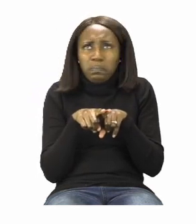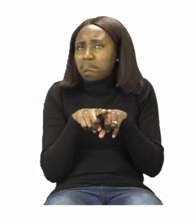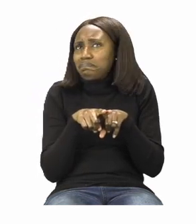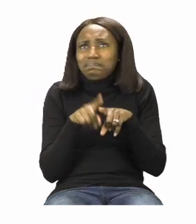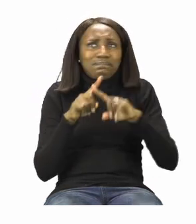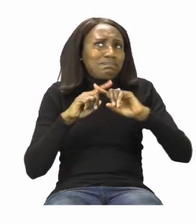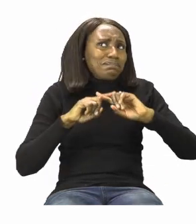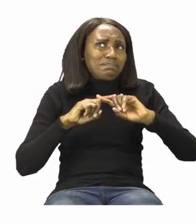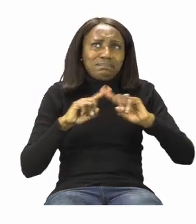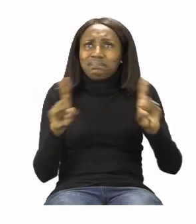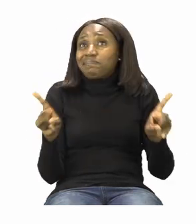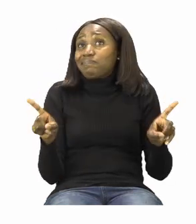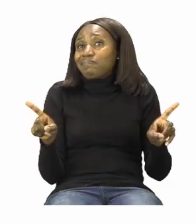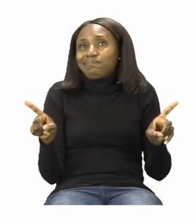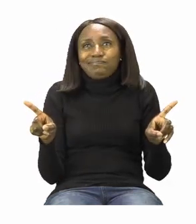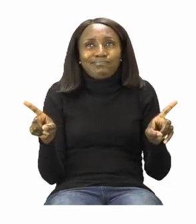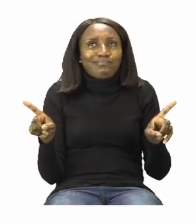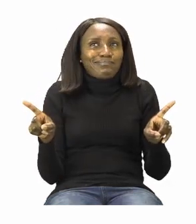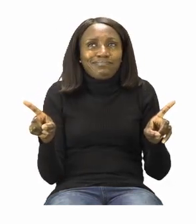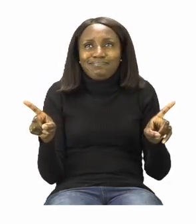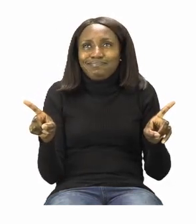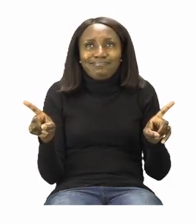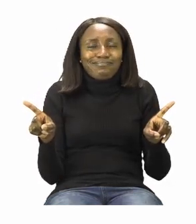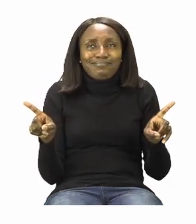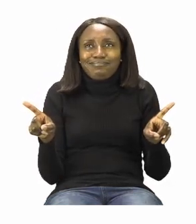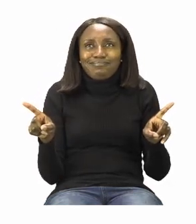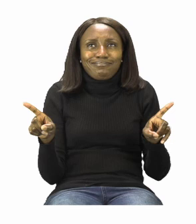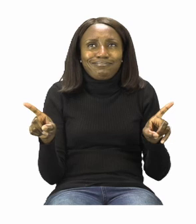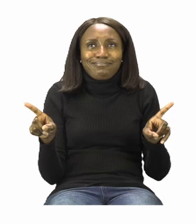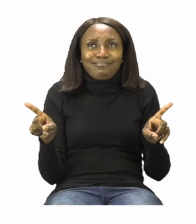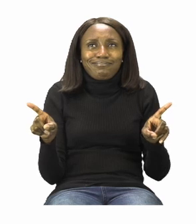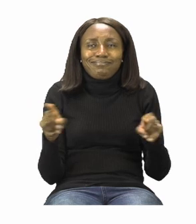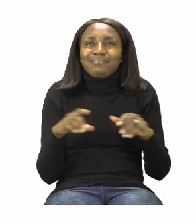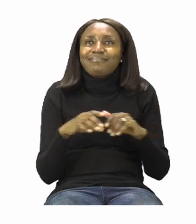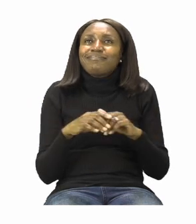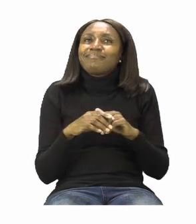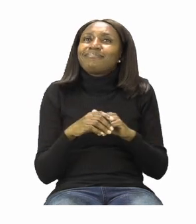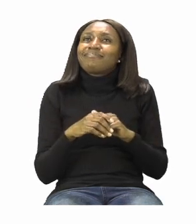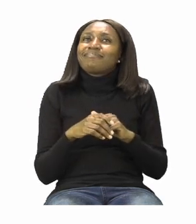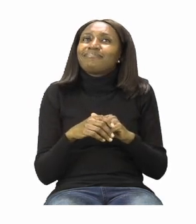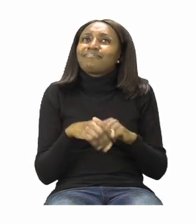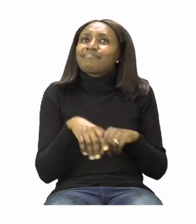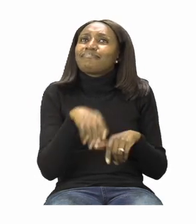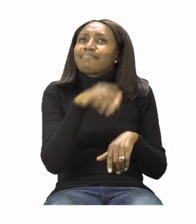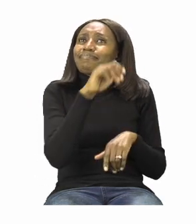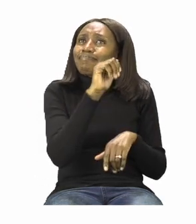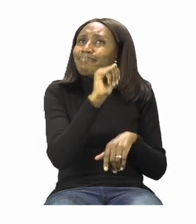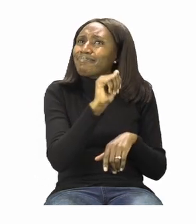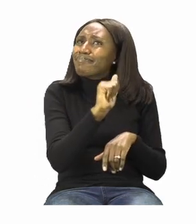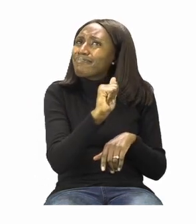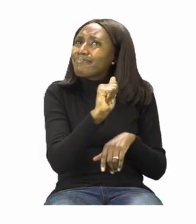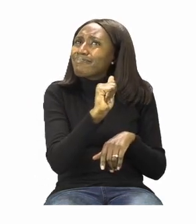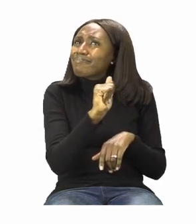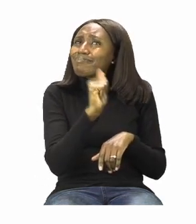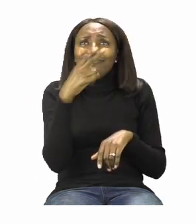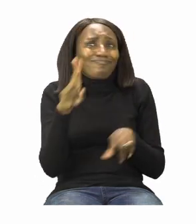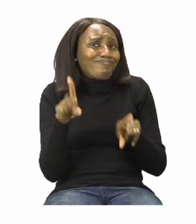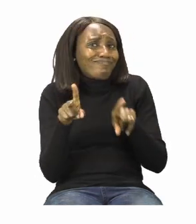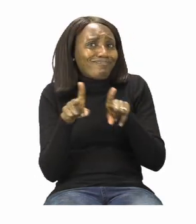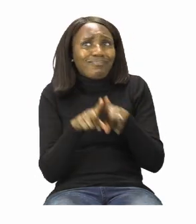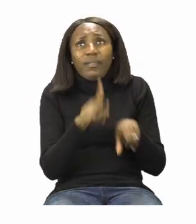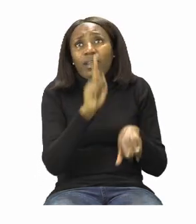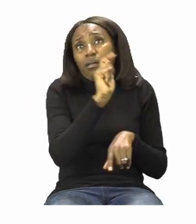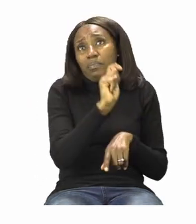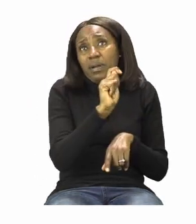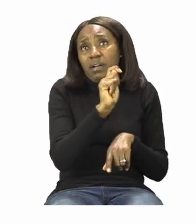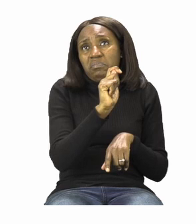No, it sounds like they have different sounds. So Anna doesn't have the same beginning